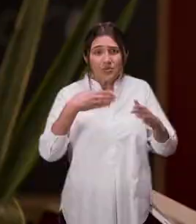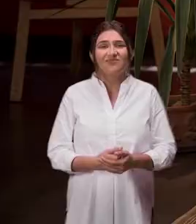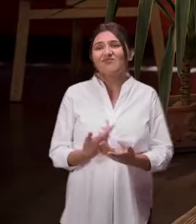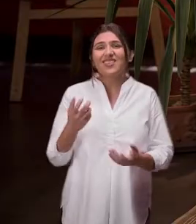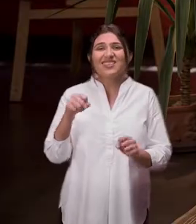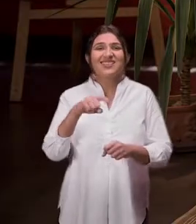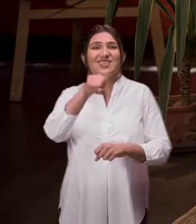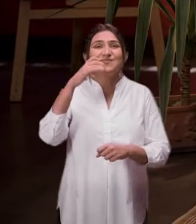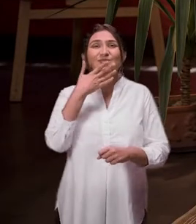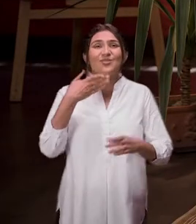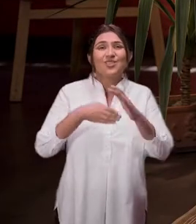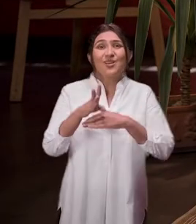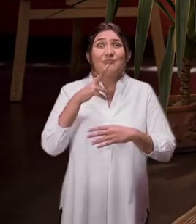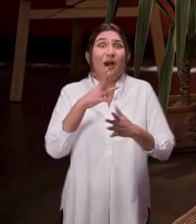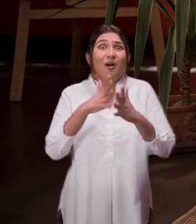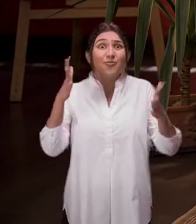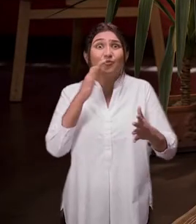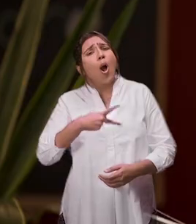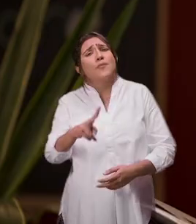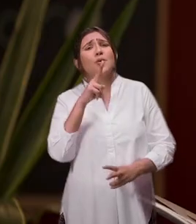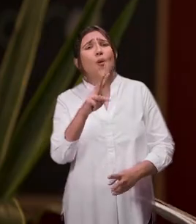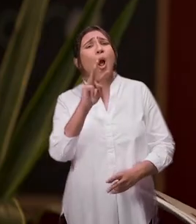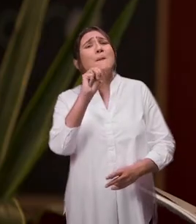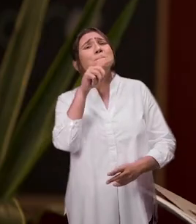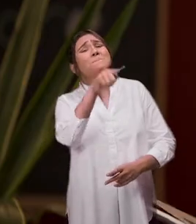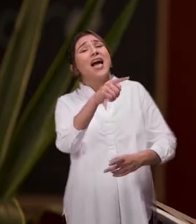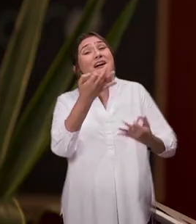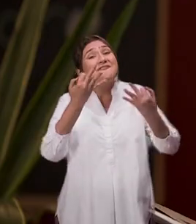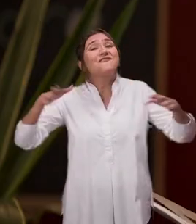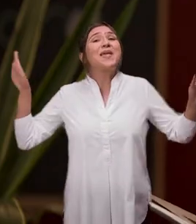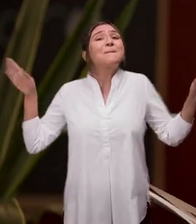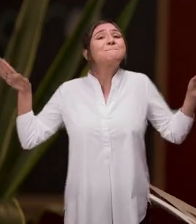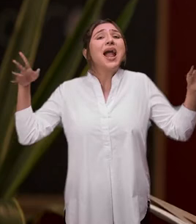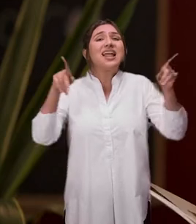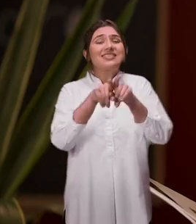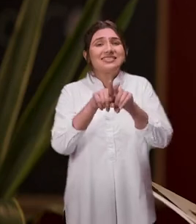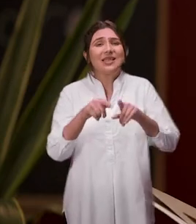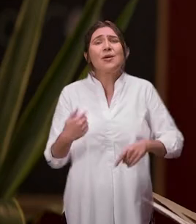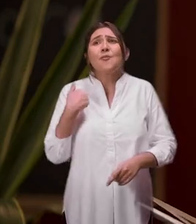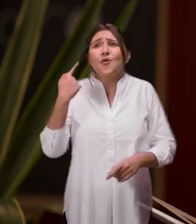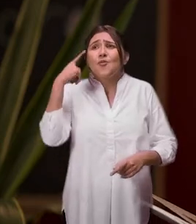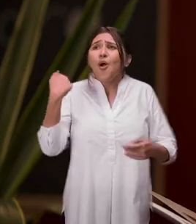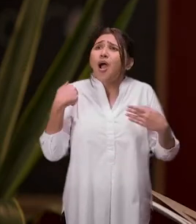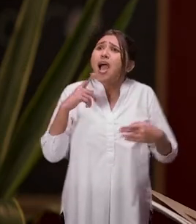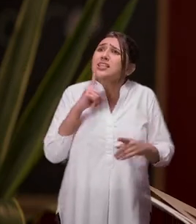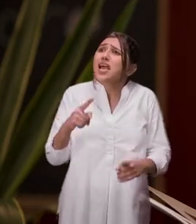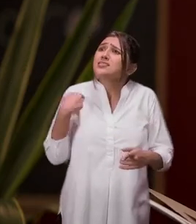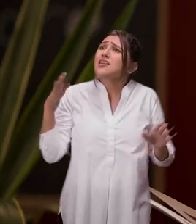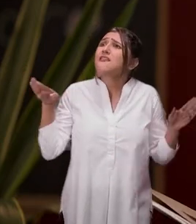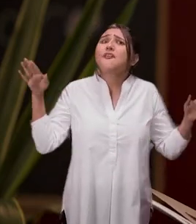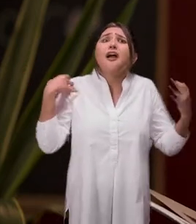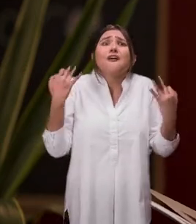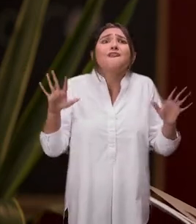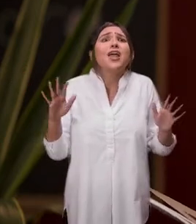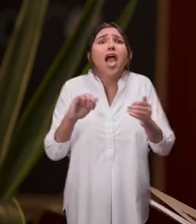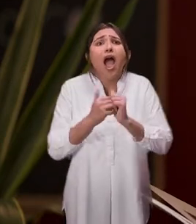go. Sometimes we don't think we're lucky to go to school. My father had always said, Malala will live free as a bird. Now I